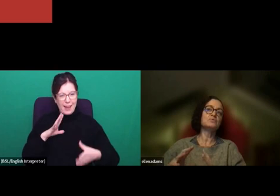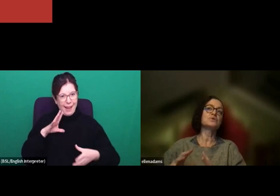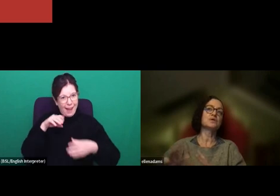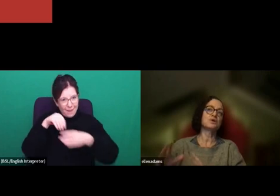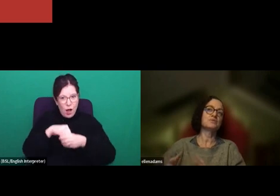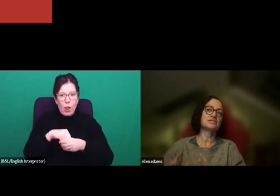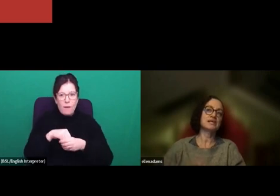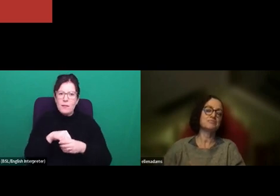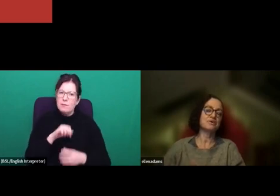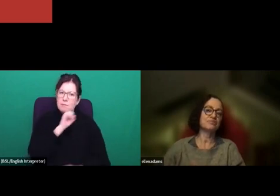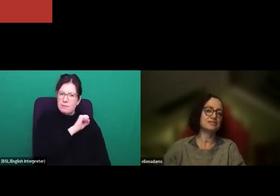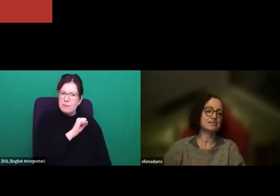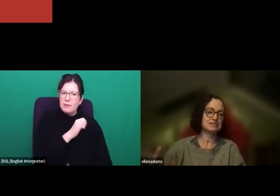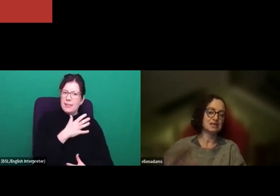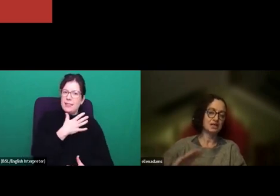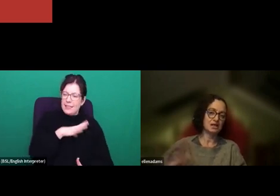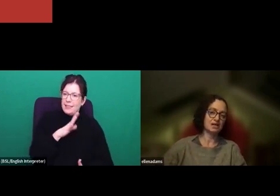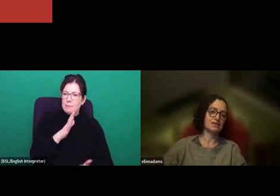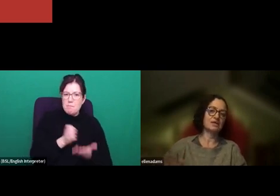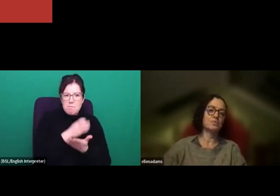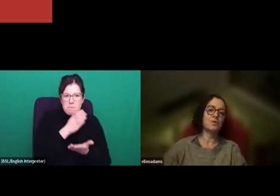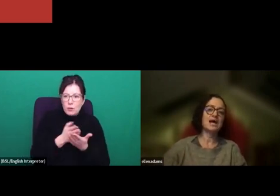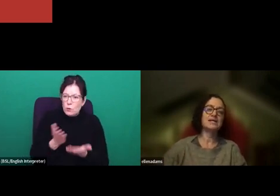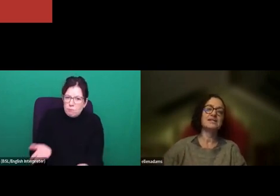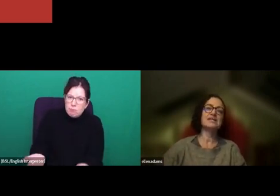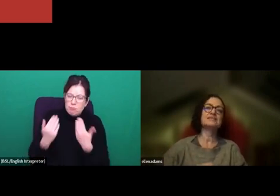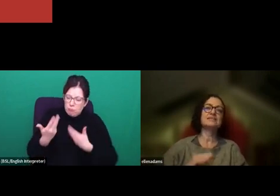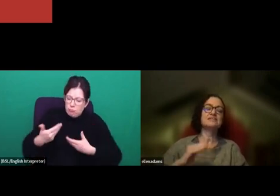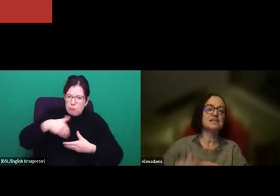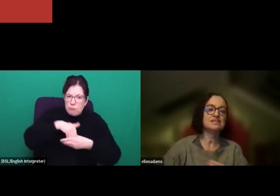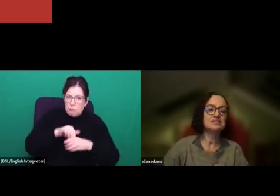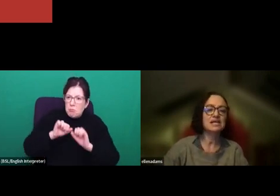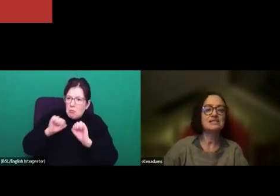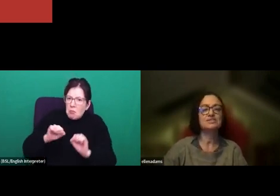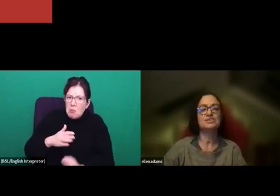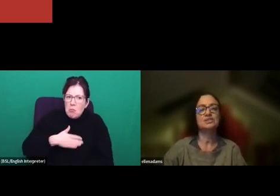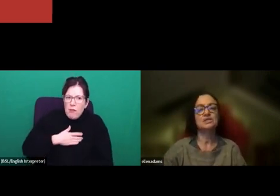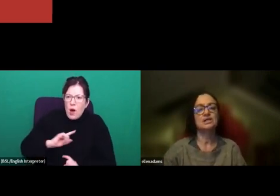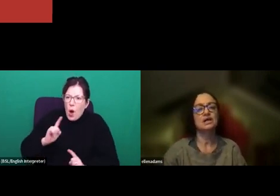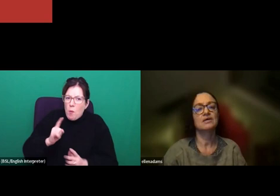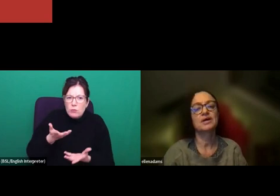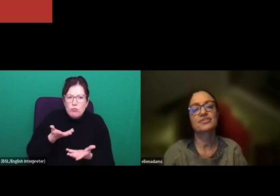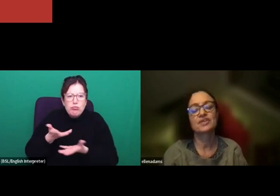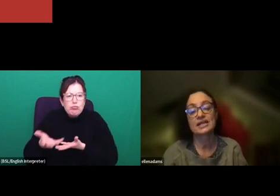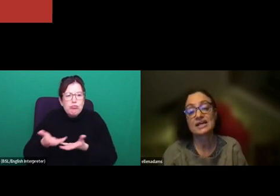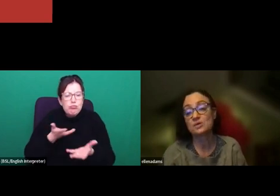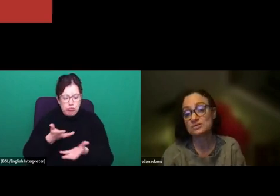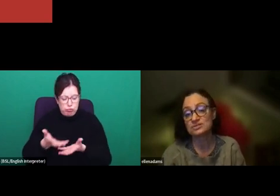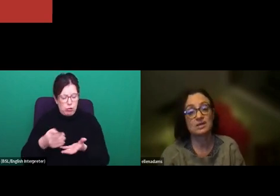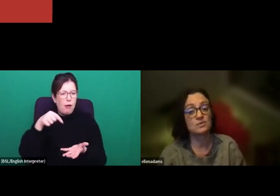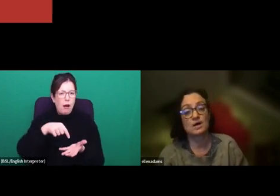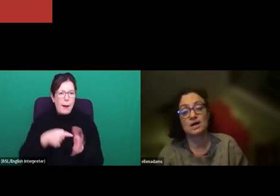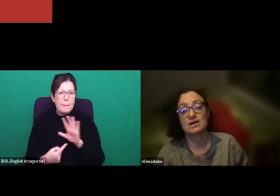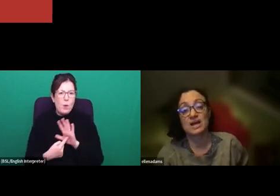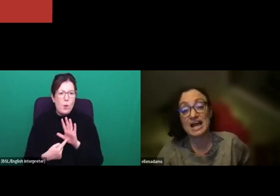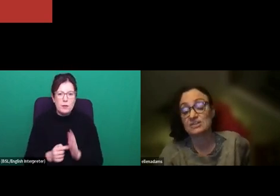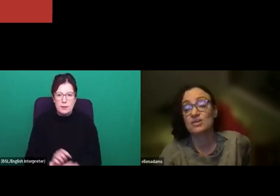do to accommodate preferences the other way is the next stage, I think. And